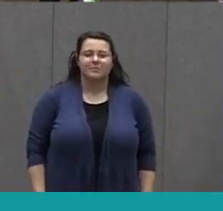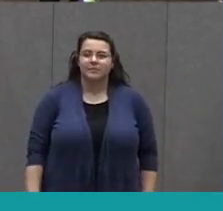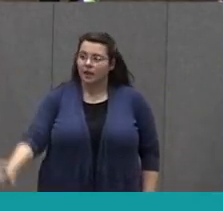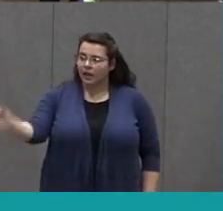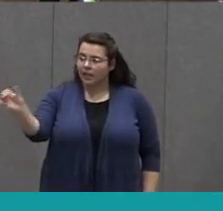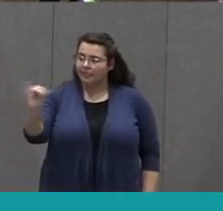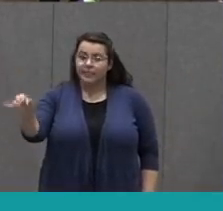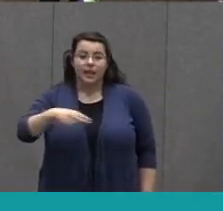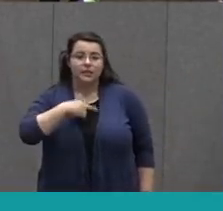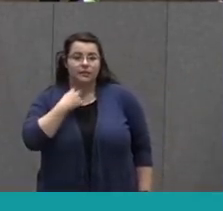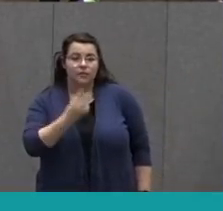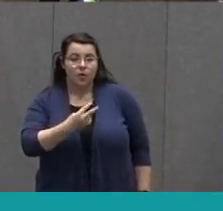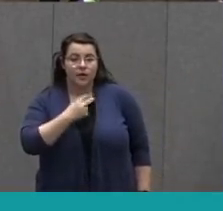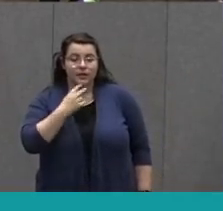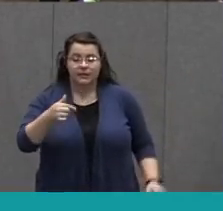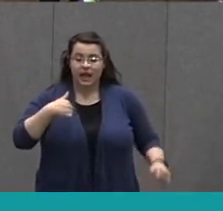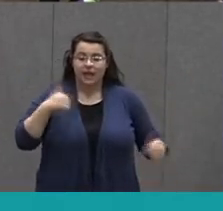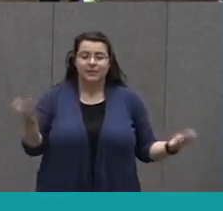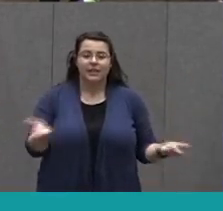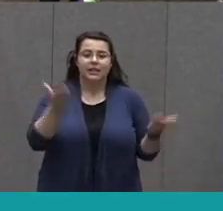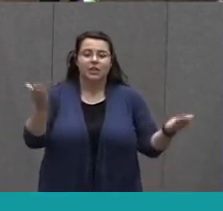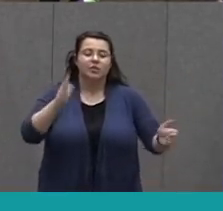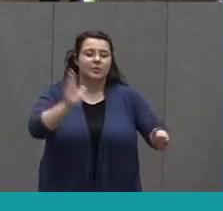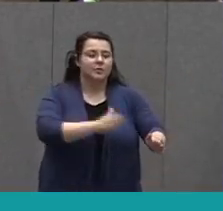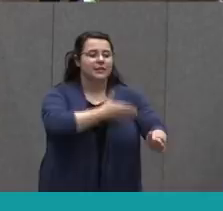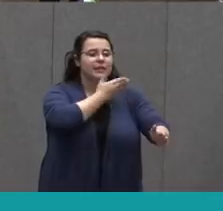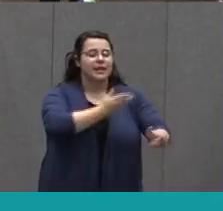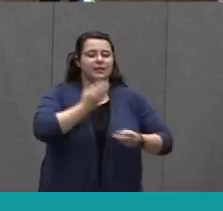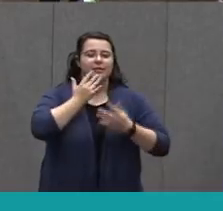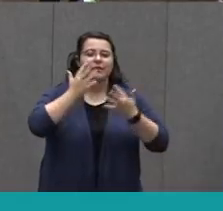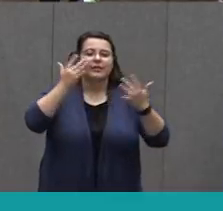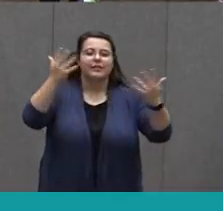Like the voice, I'm here to sing.